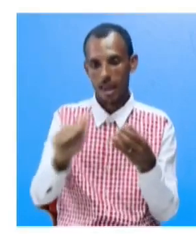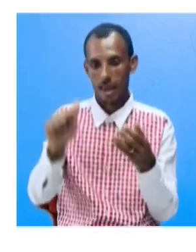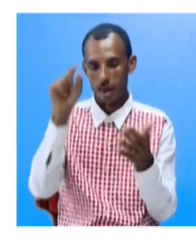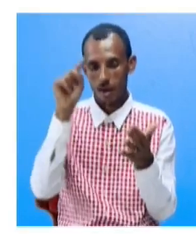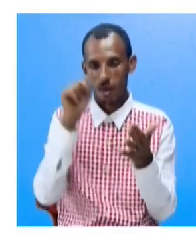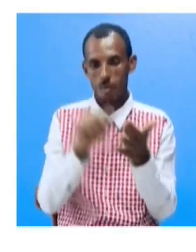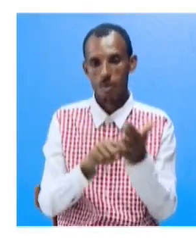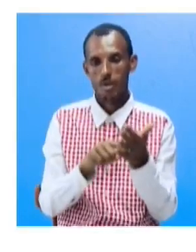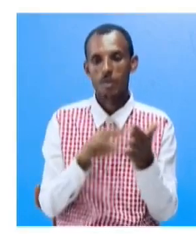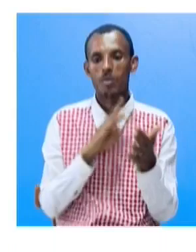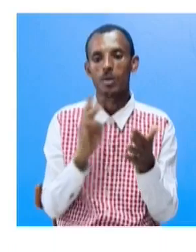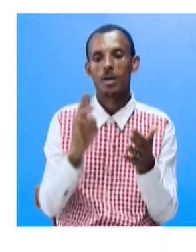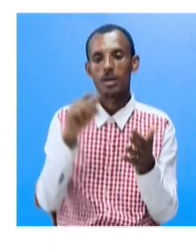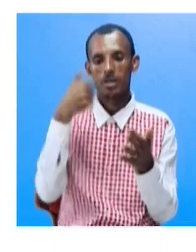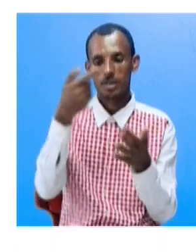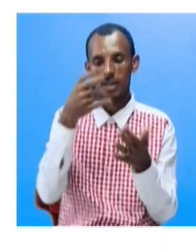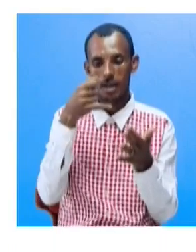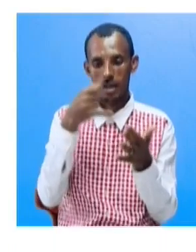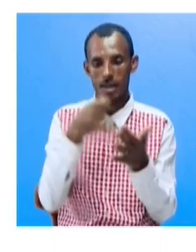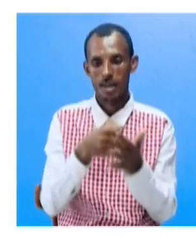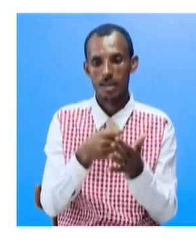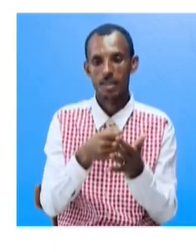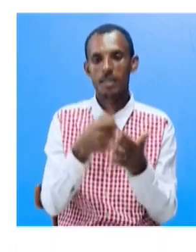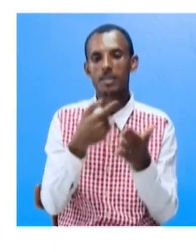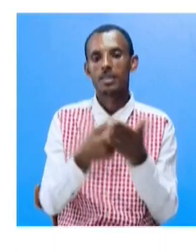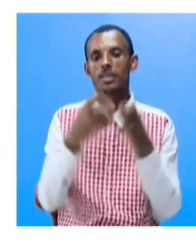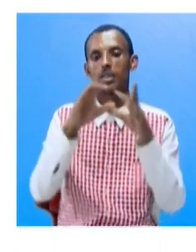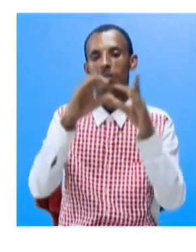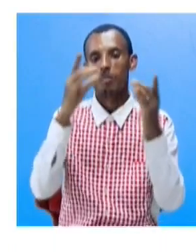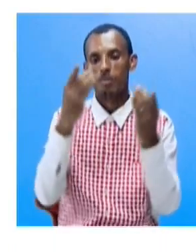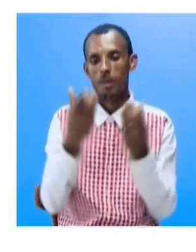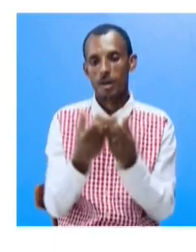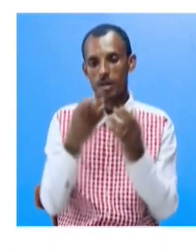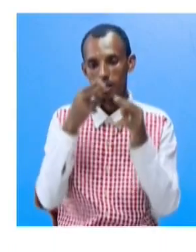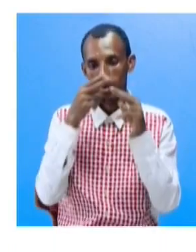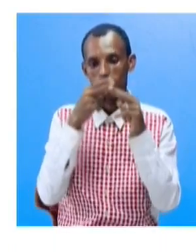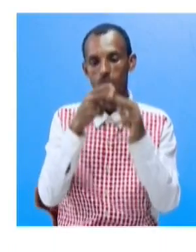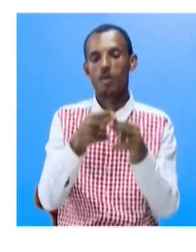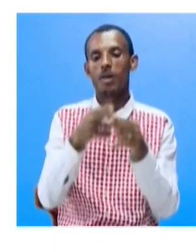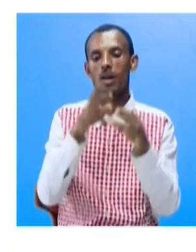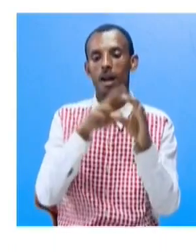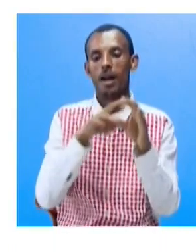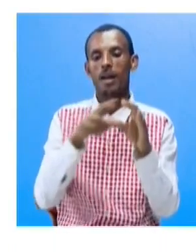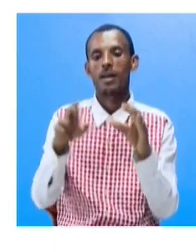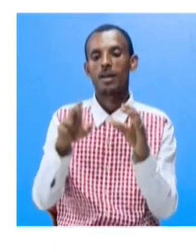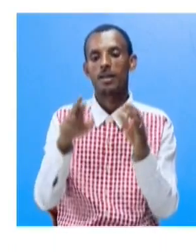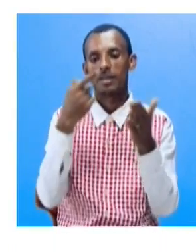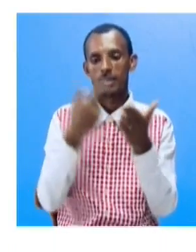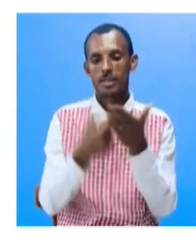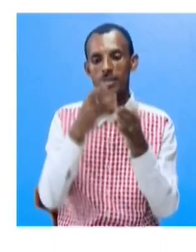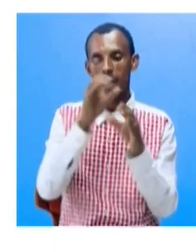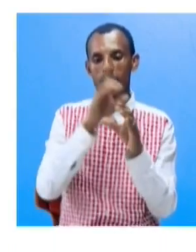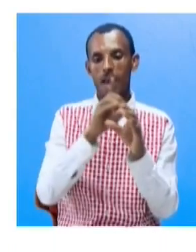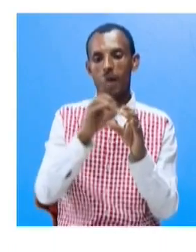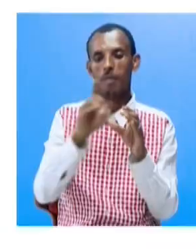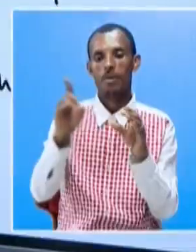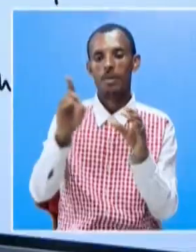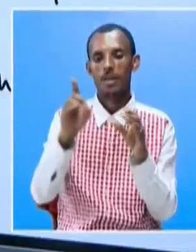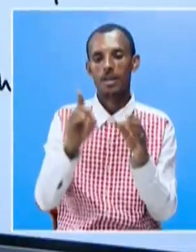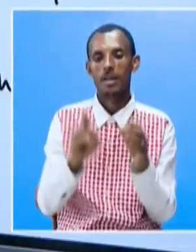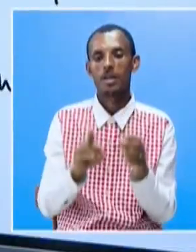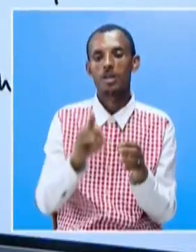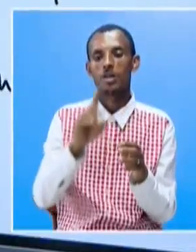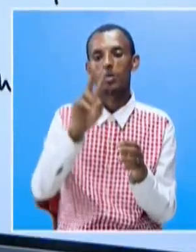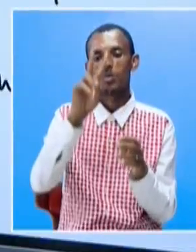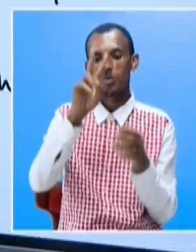is radius. Again, this part is also a radius. So this diameter is